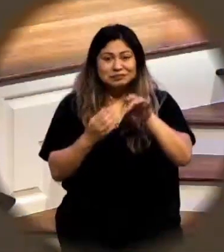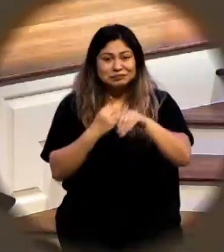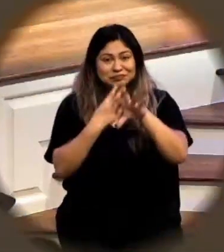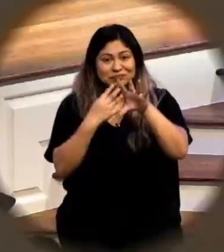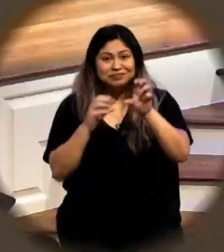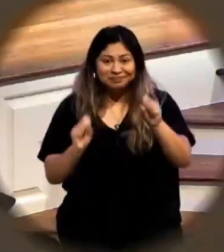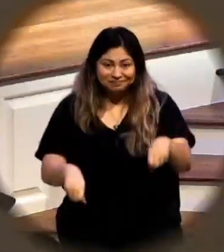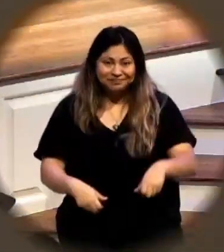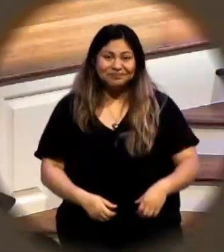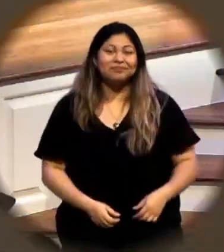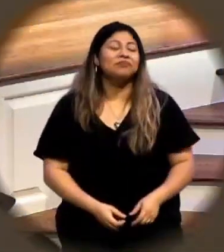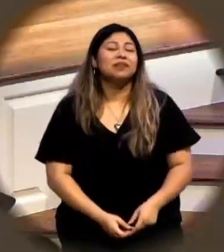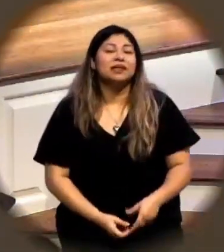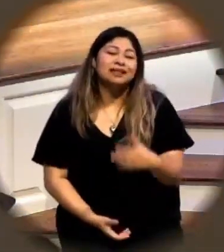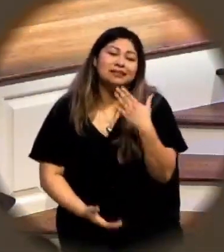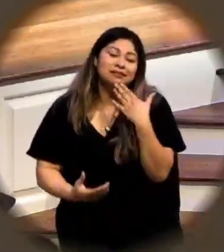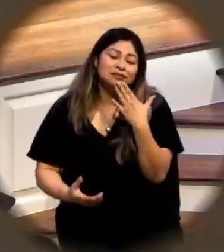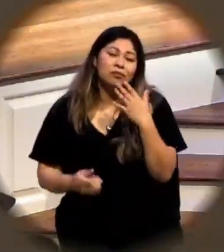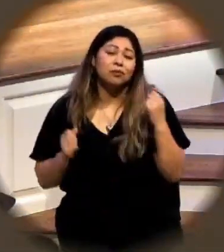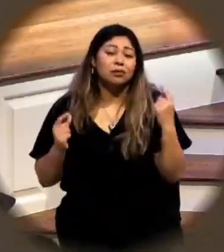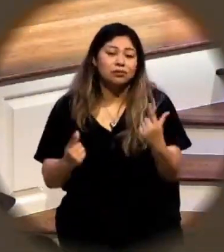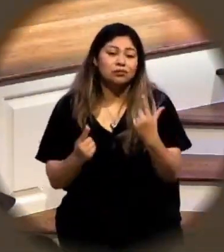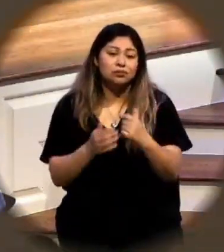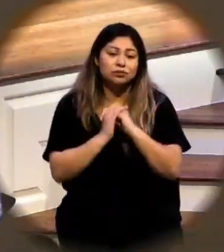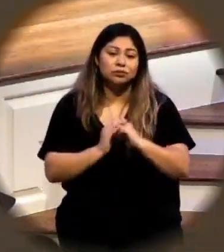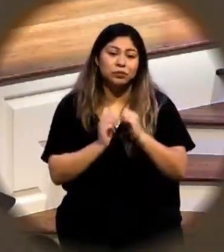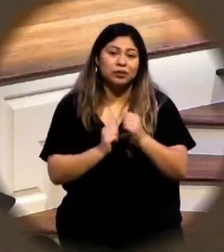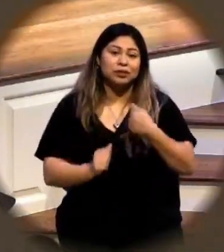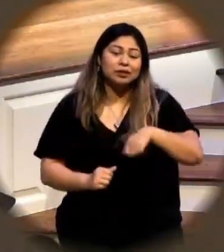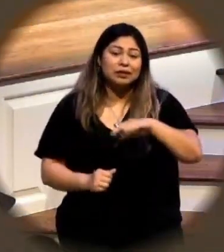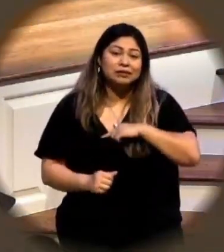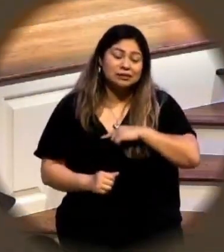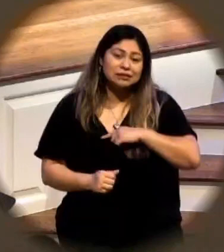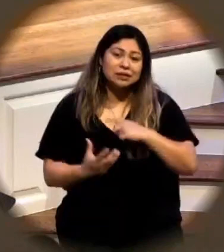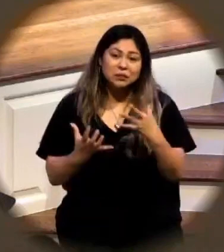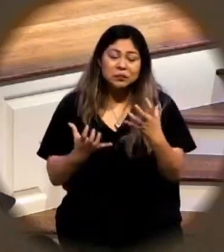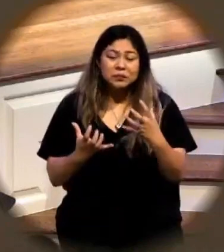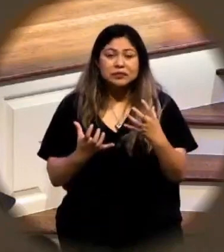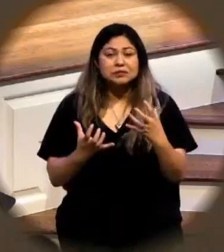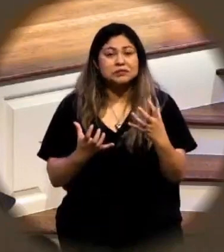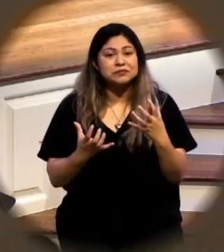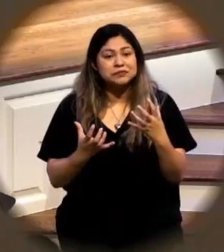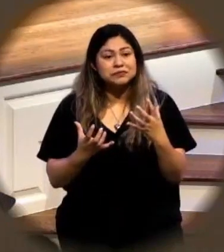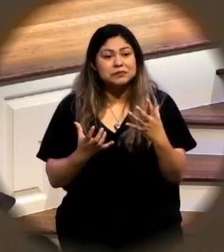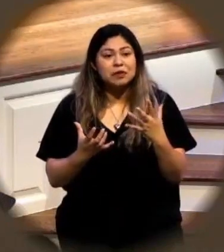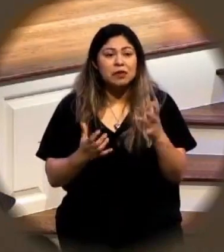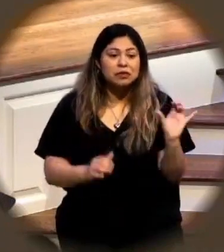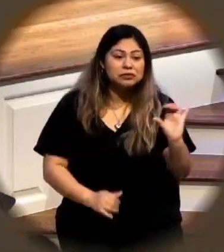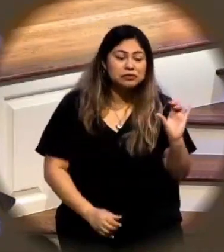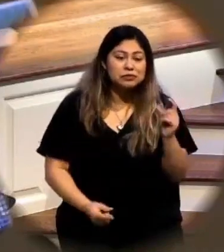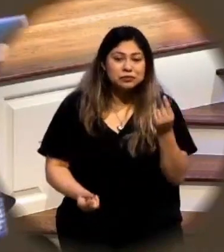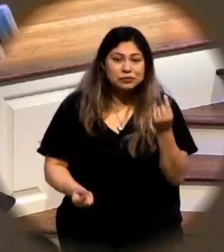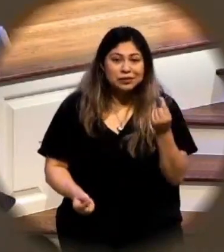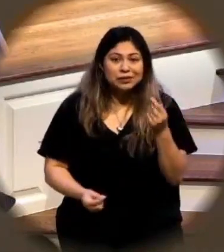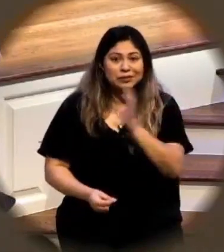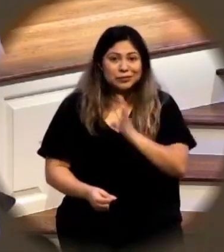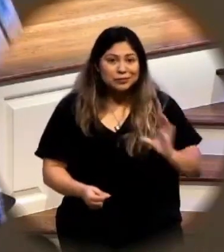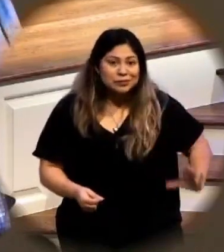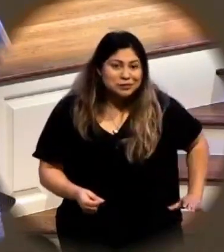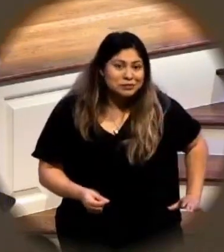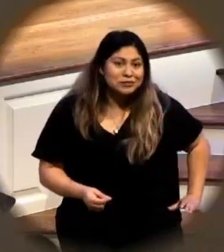to everyone who's worshiping with us this morning. And so we also want to be able to extend a hand of Christian fellowship. So as we have all